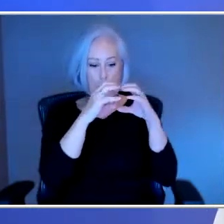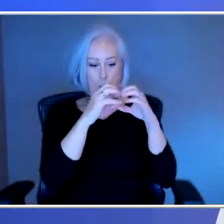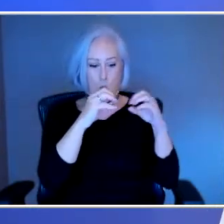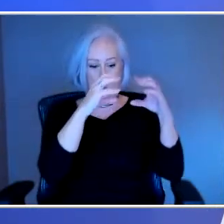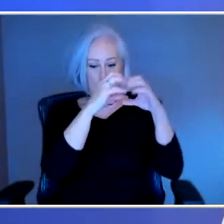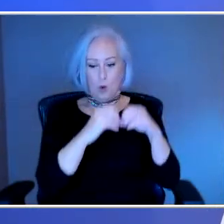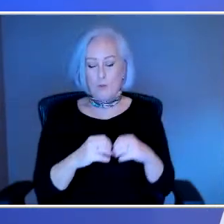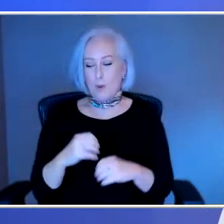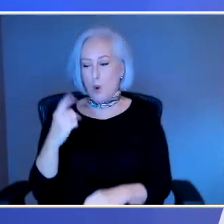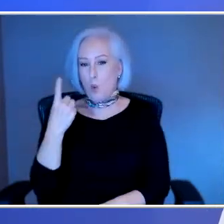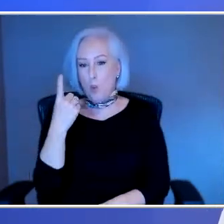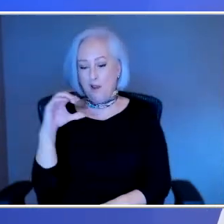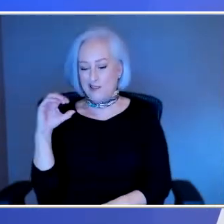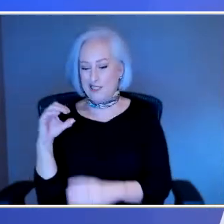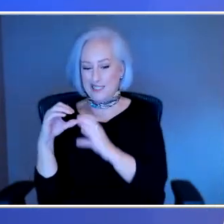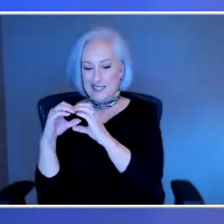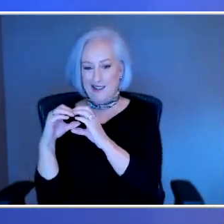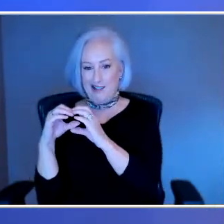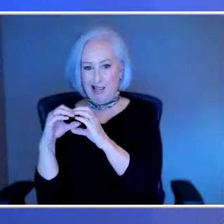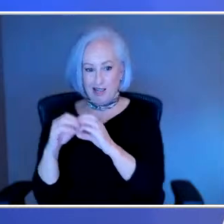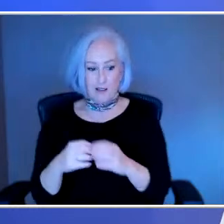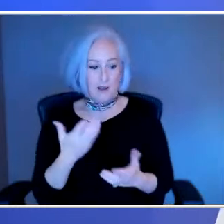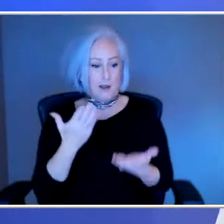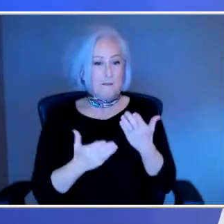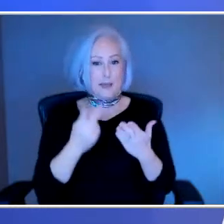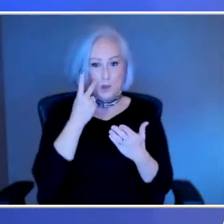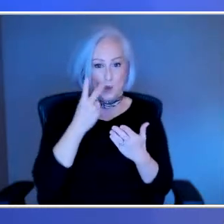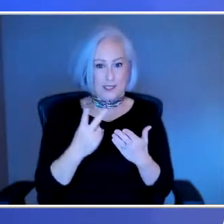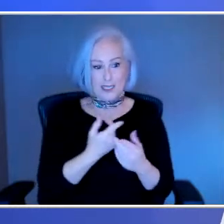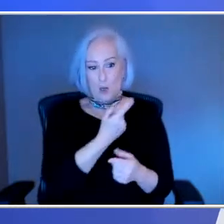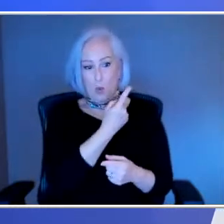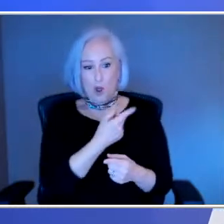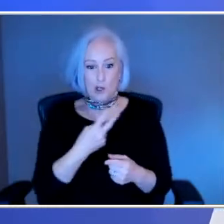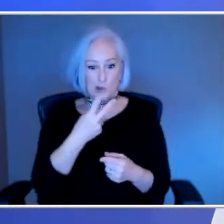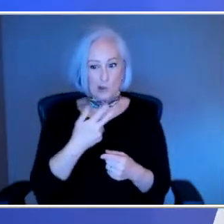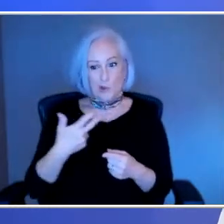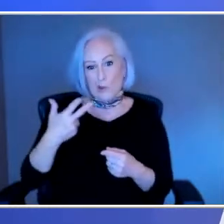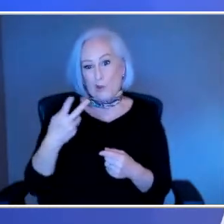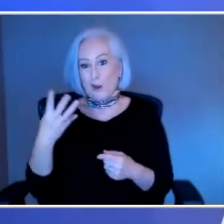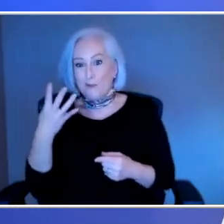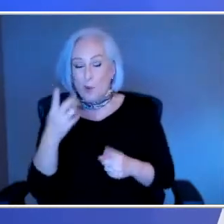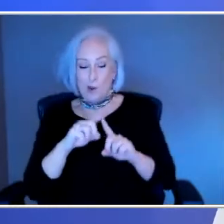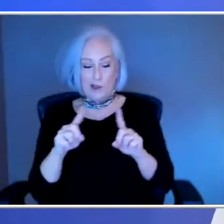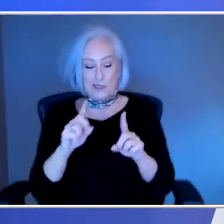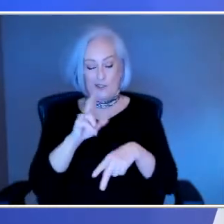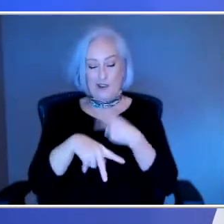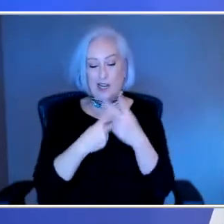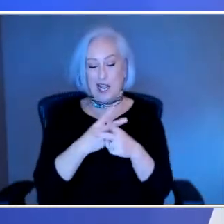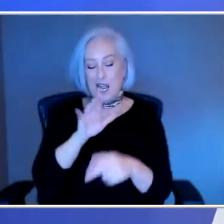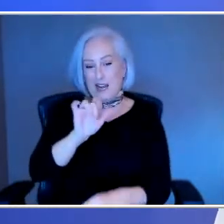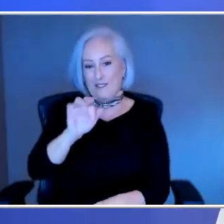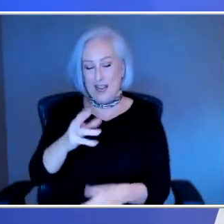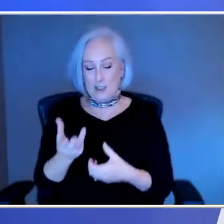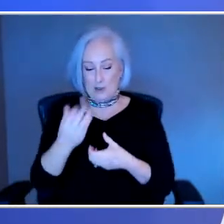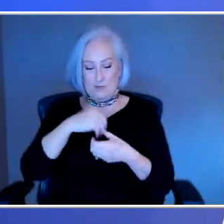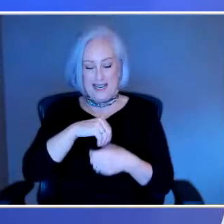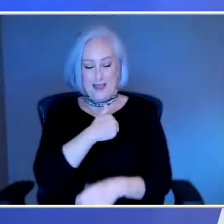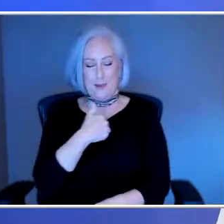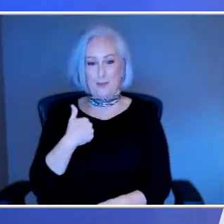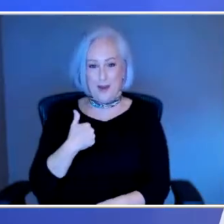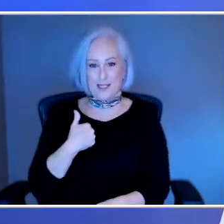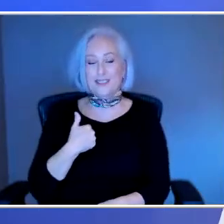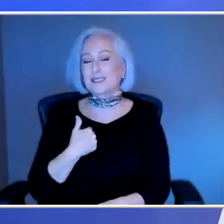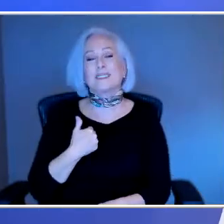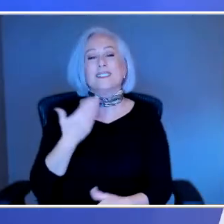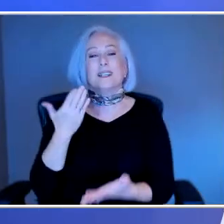tell whether or not you're dealing with 1, 2, or 3, or even 4 different cancers in the breast. It probably makes our surgeons and oncologists' job